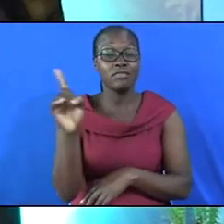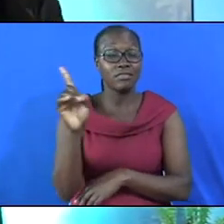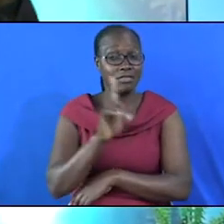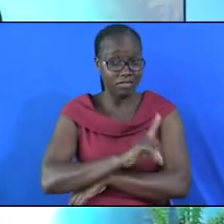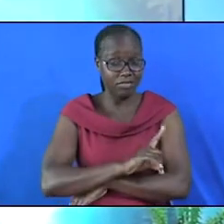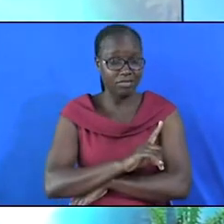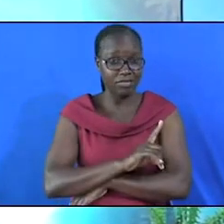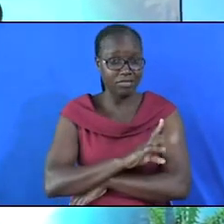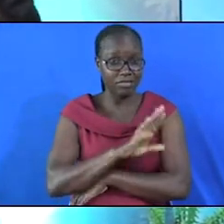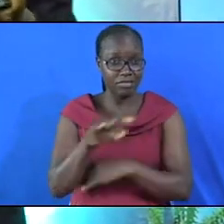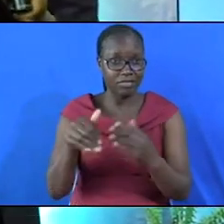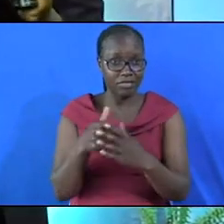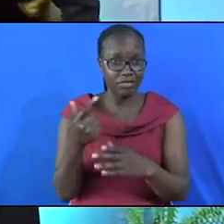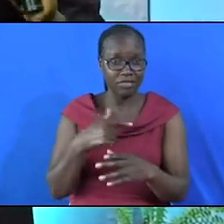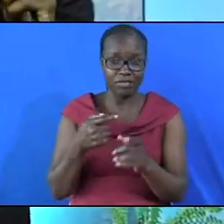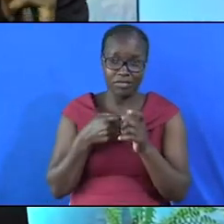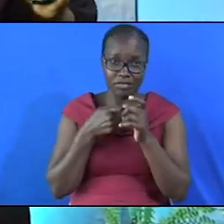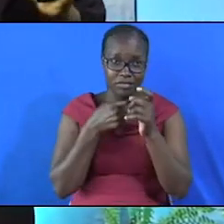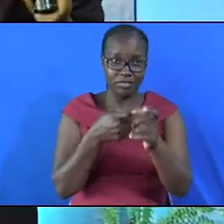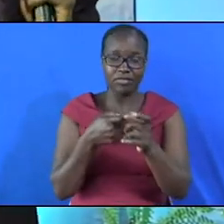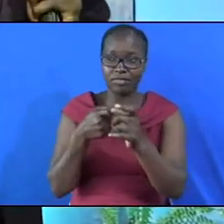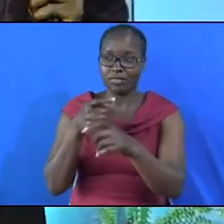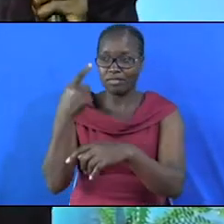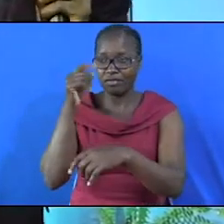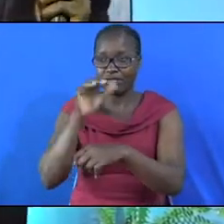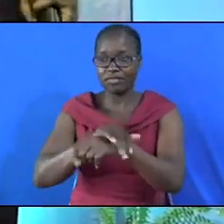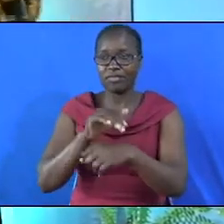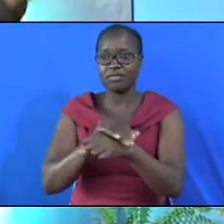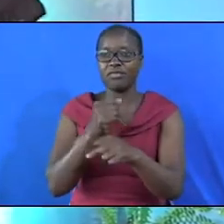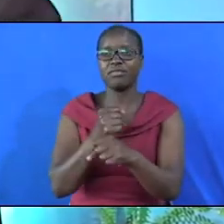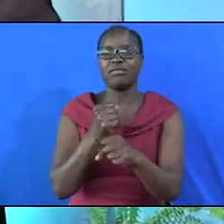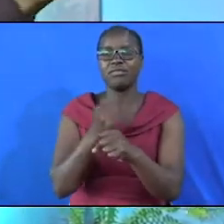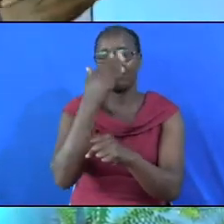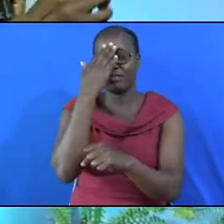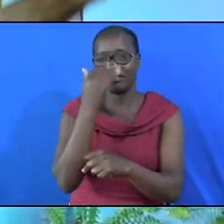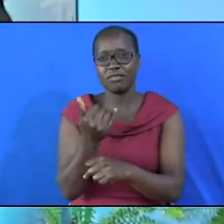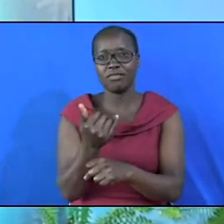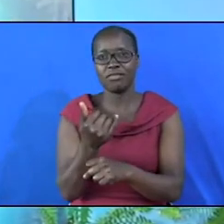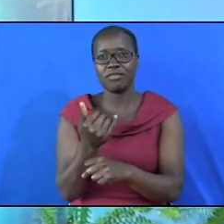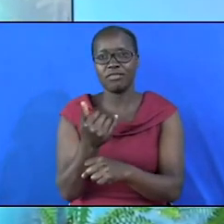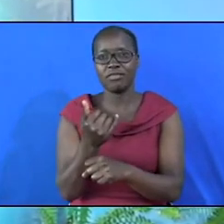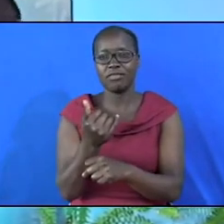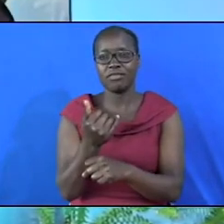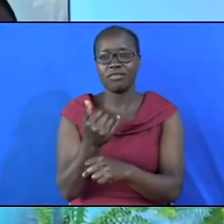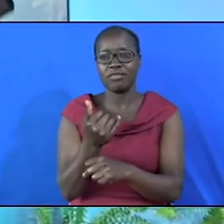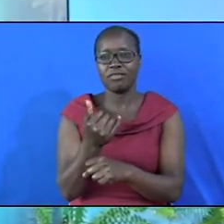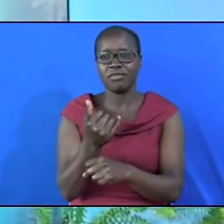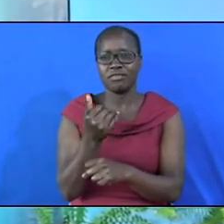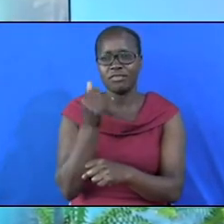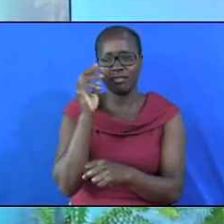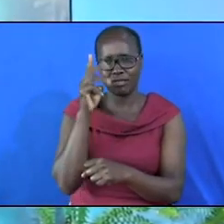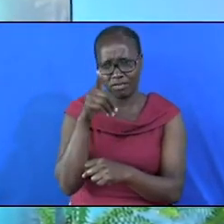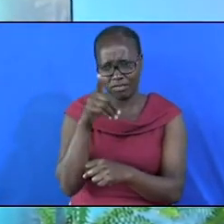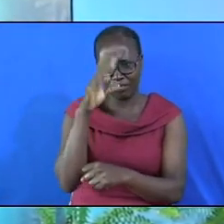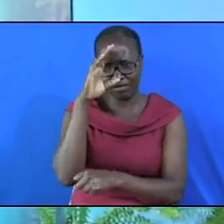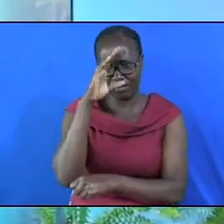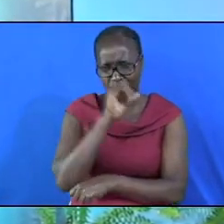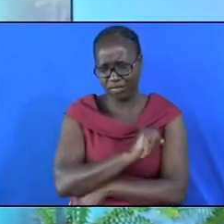day, all of us will be rewarded for the good works. Why? Because will you be